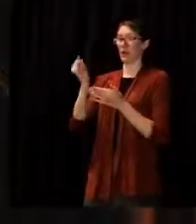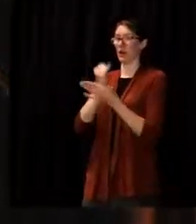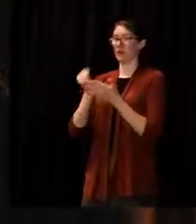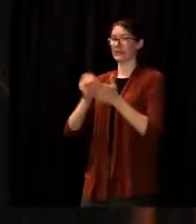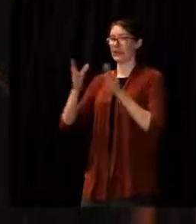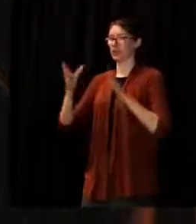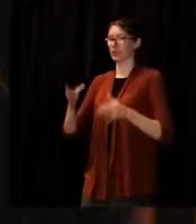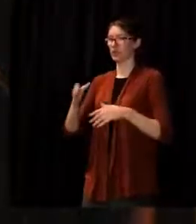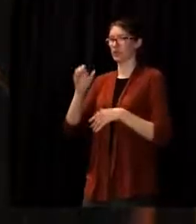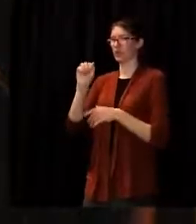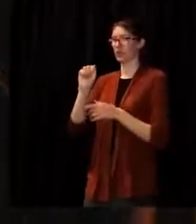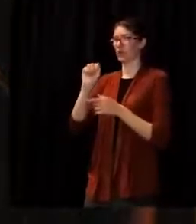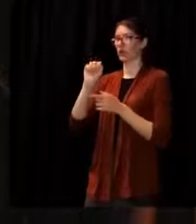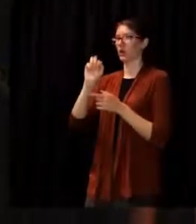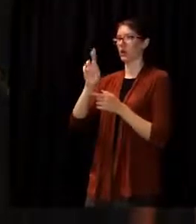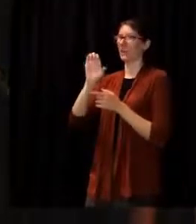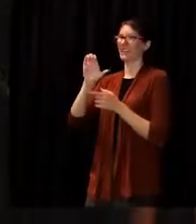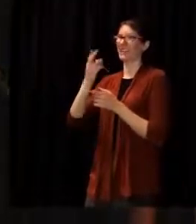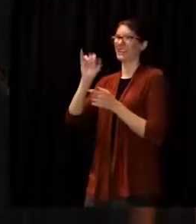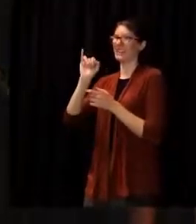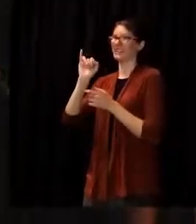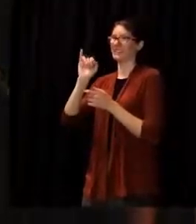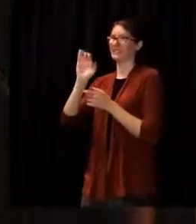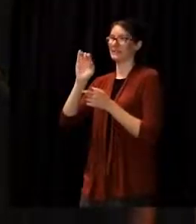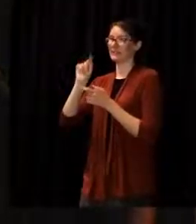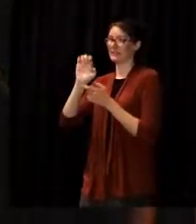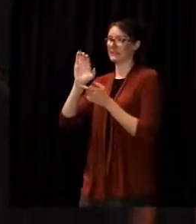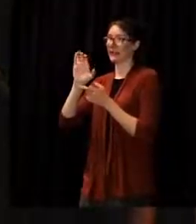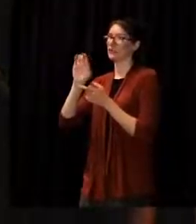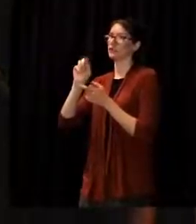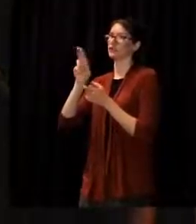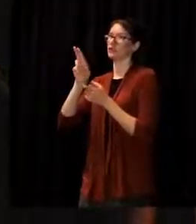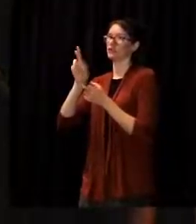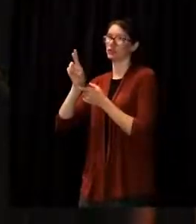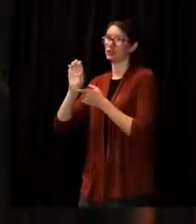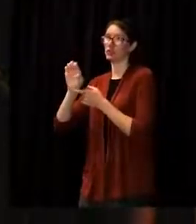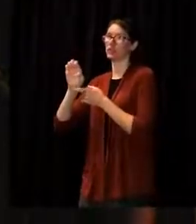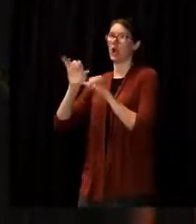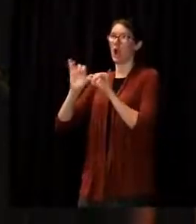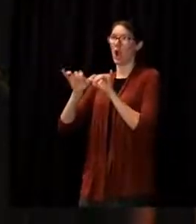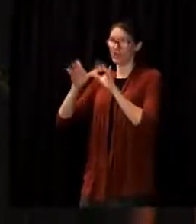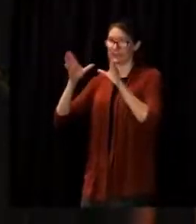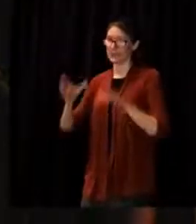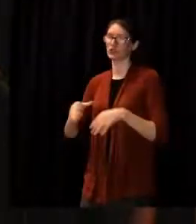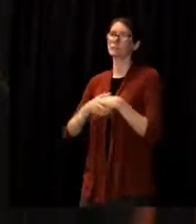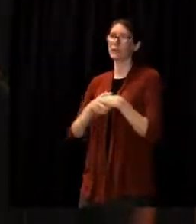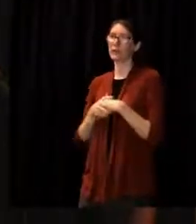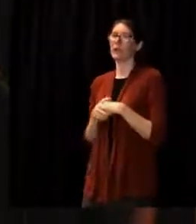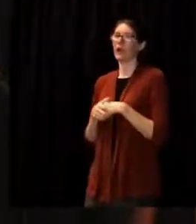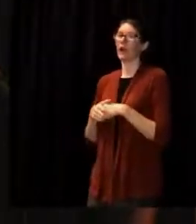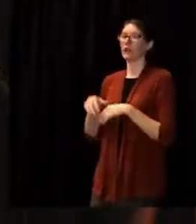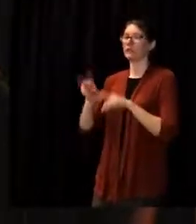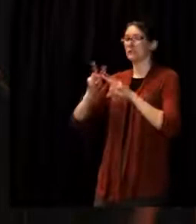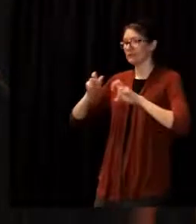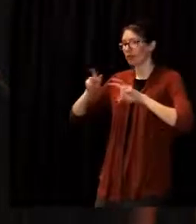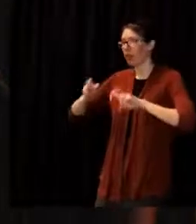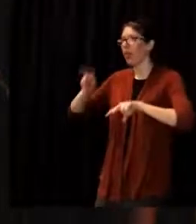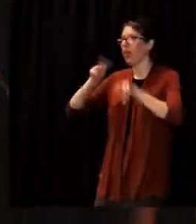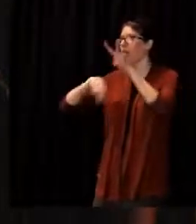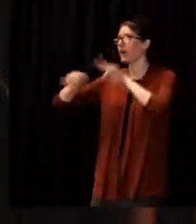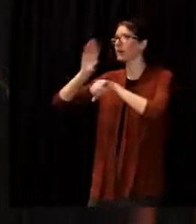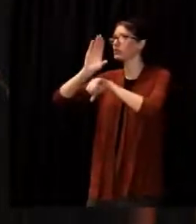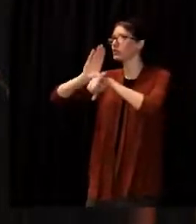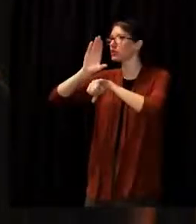and it was fascinating. But part of the study was to look at the various cathedrals at the time. And it was amazing because here was